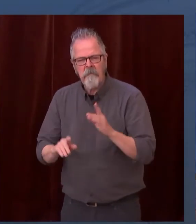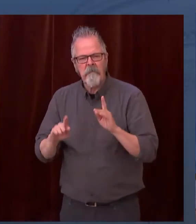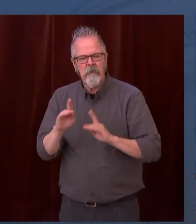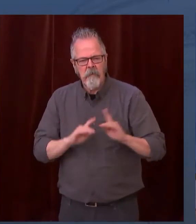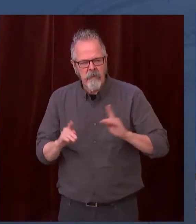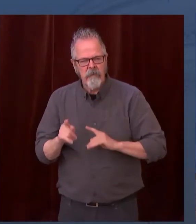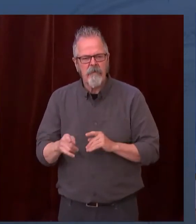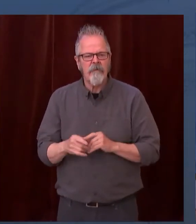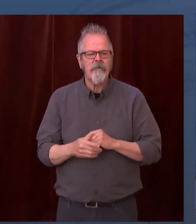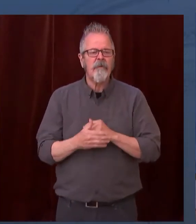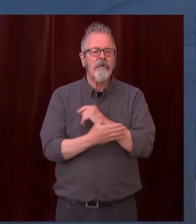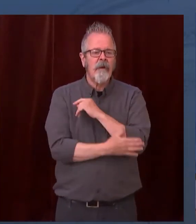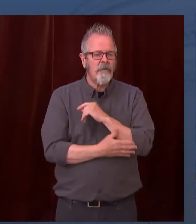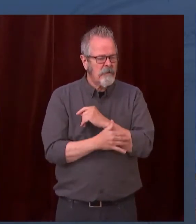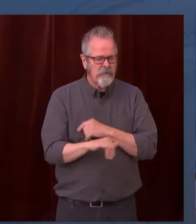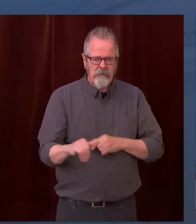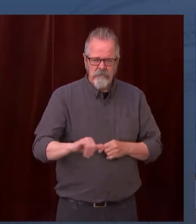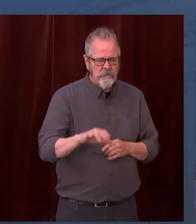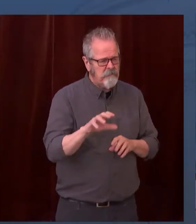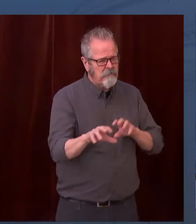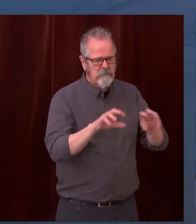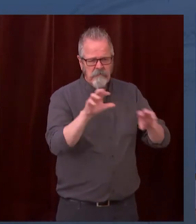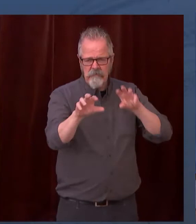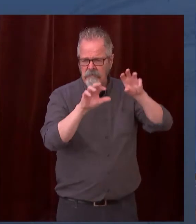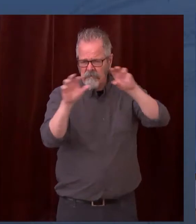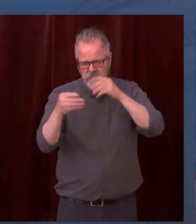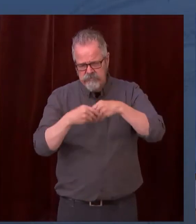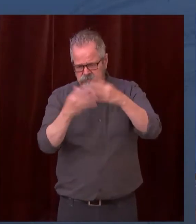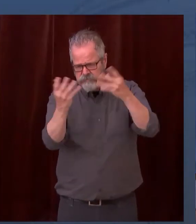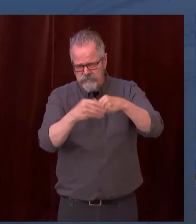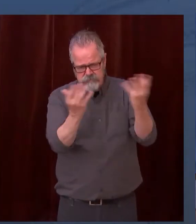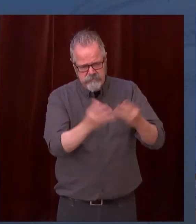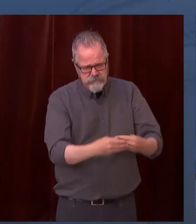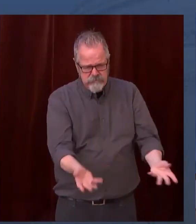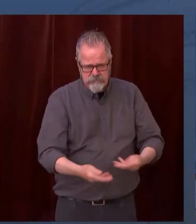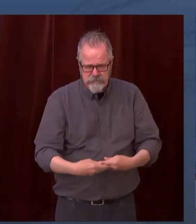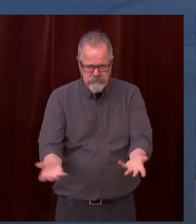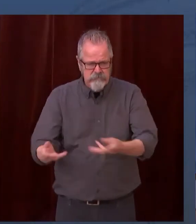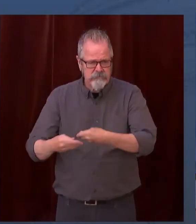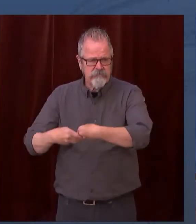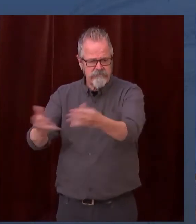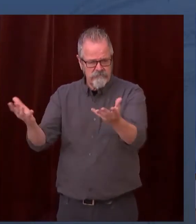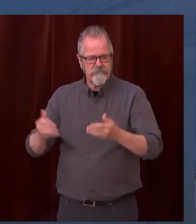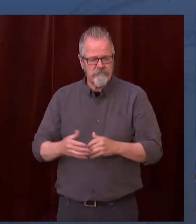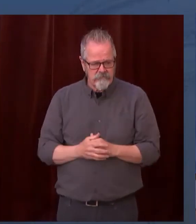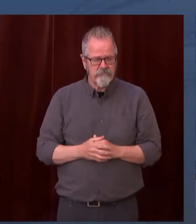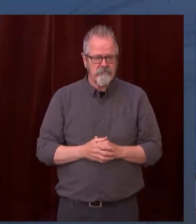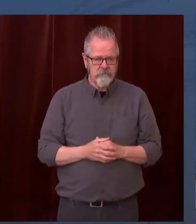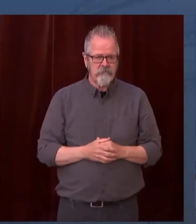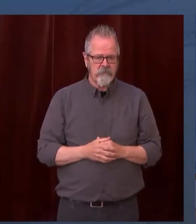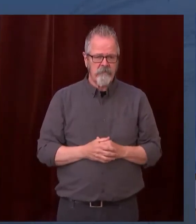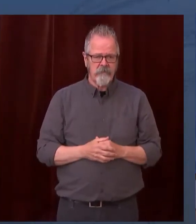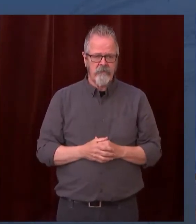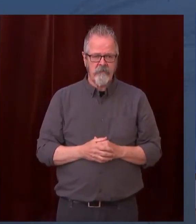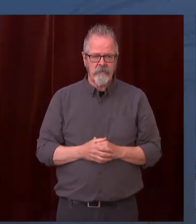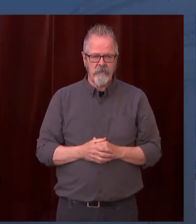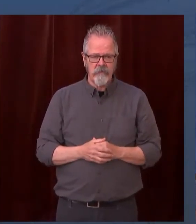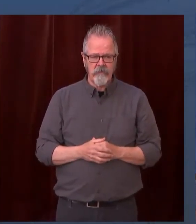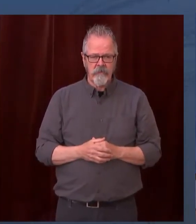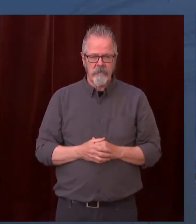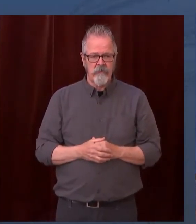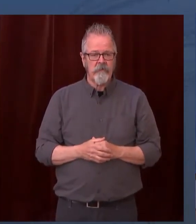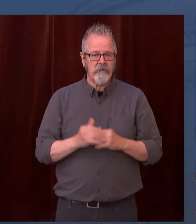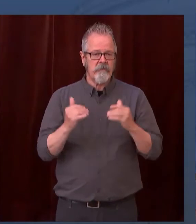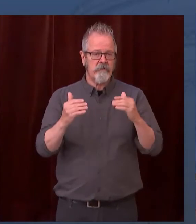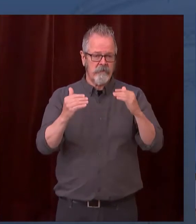proclamation that I announced today. Number one, this is not an optional plan for businesses. This